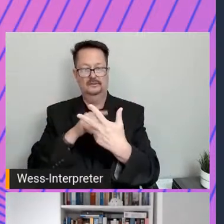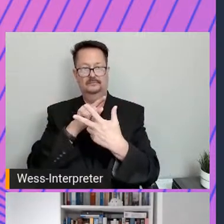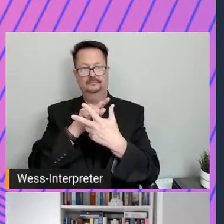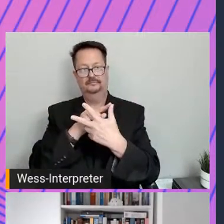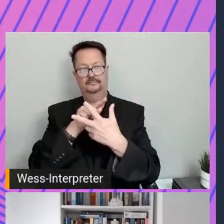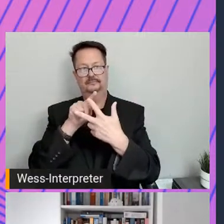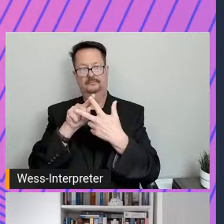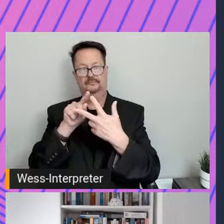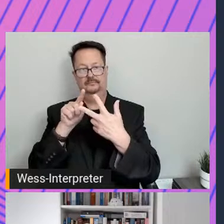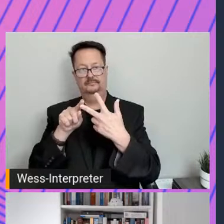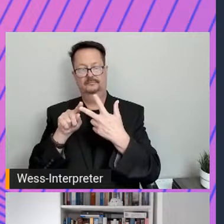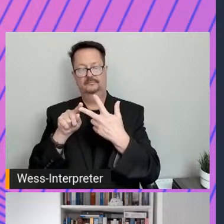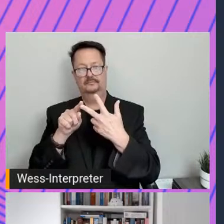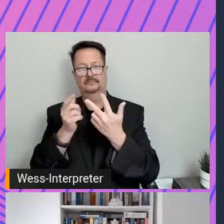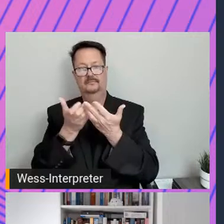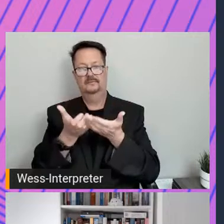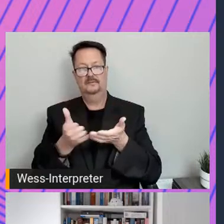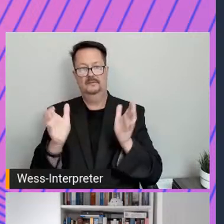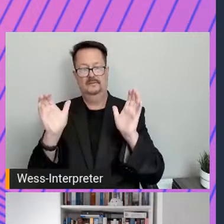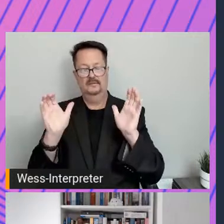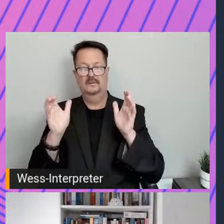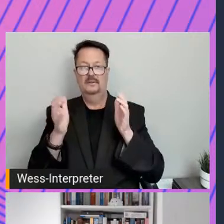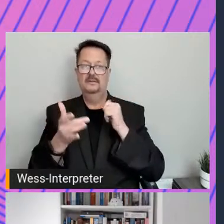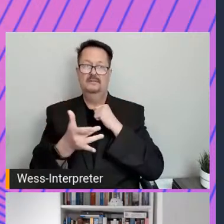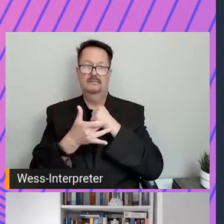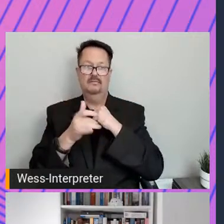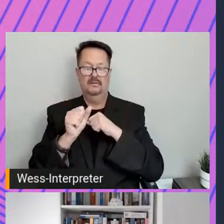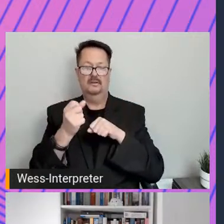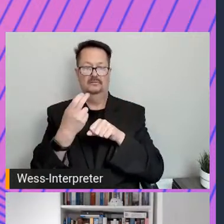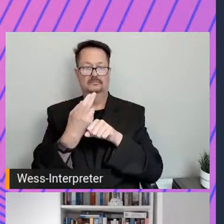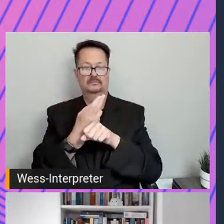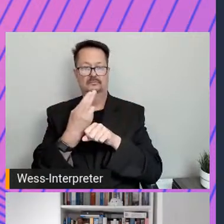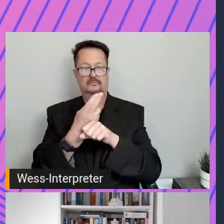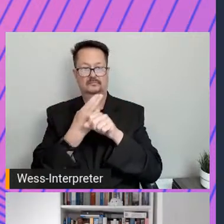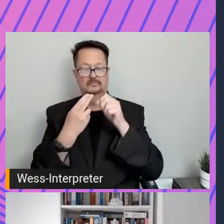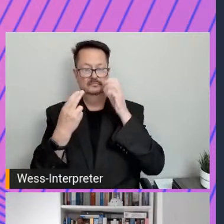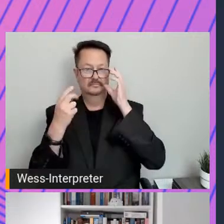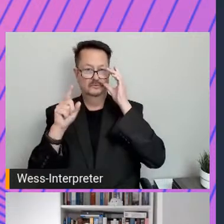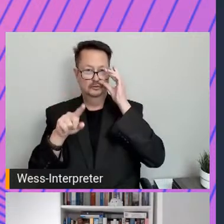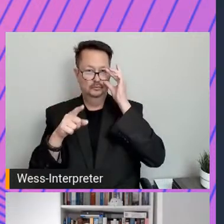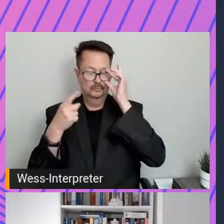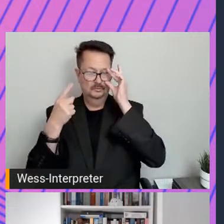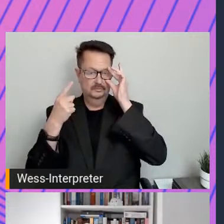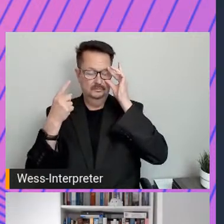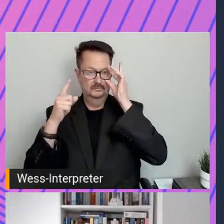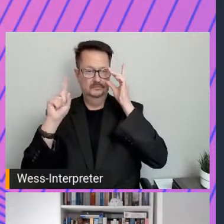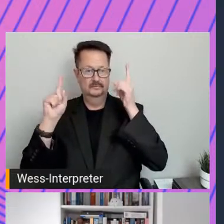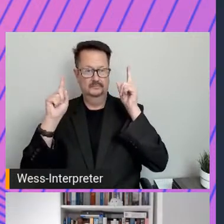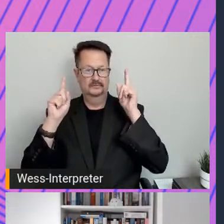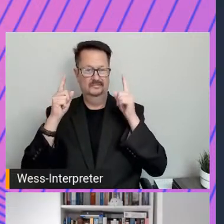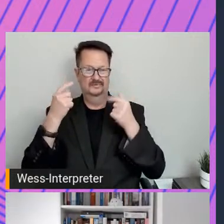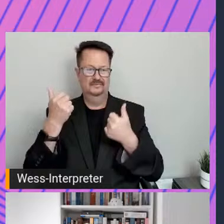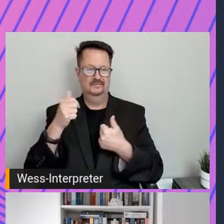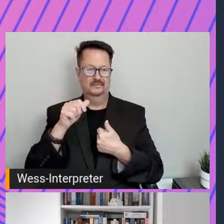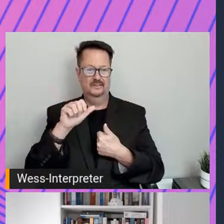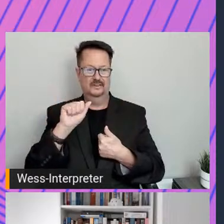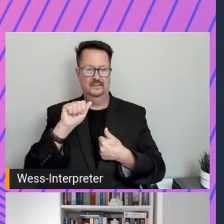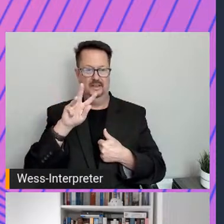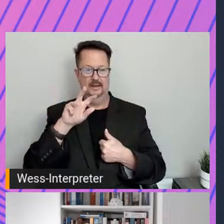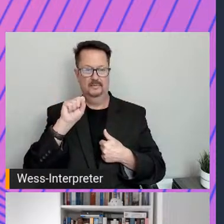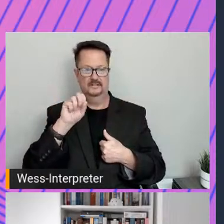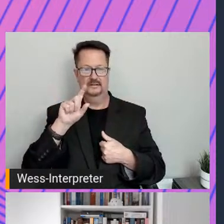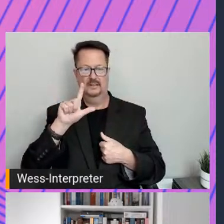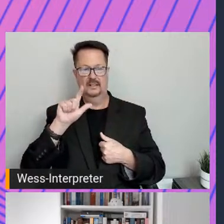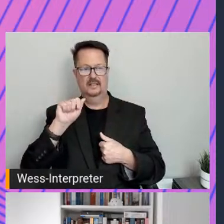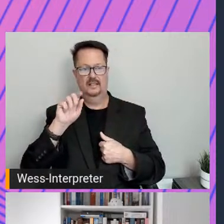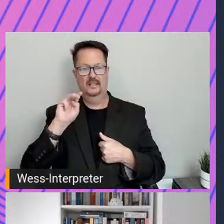serverless container technologies that you can use to achieve this. And I'm going to talk today about AWS Lambda, AWS